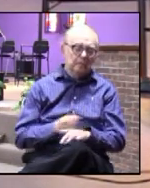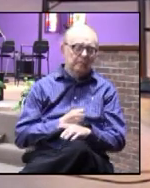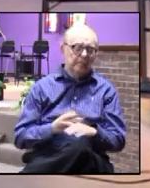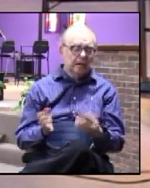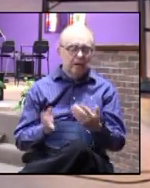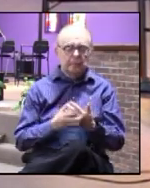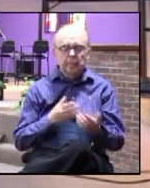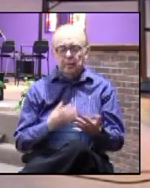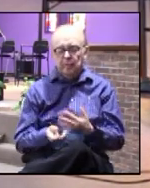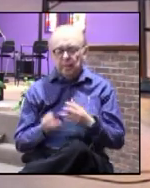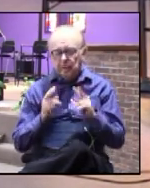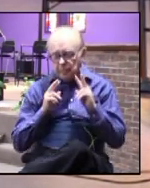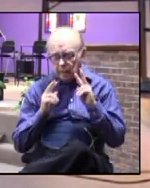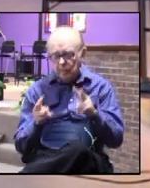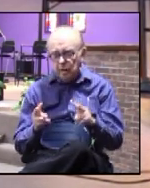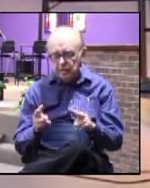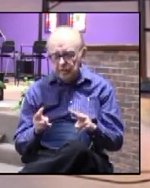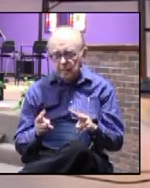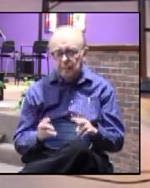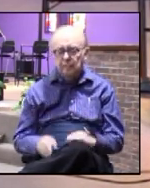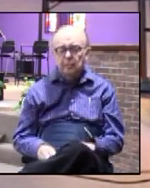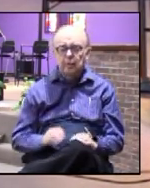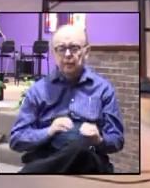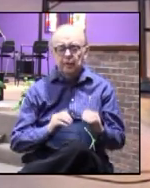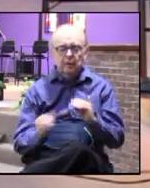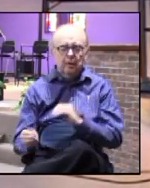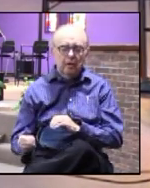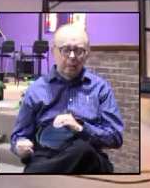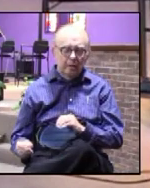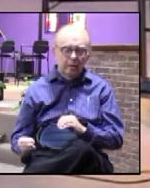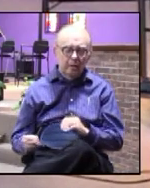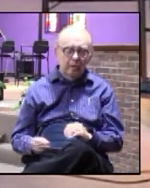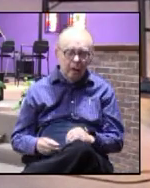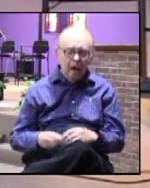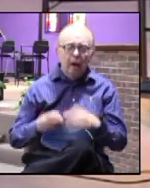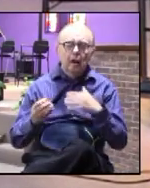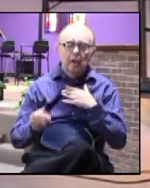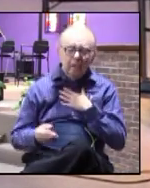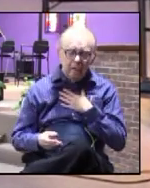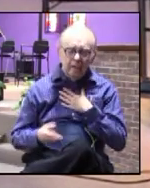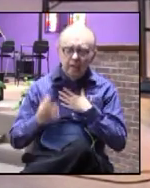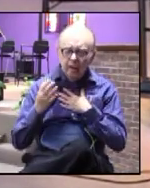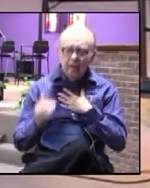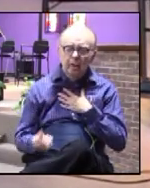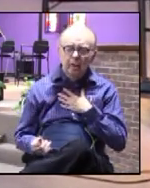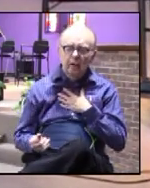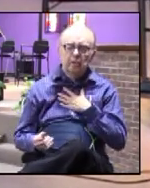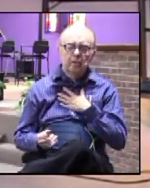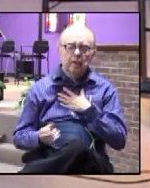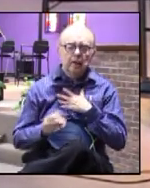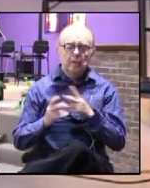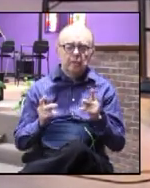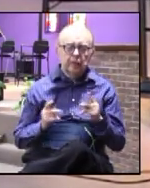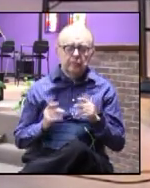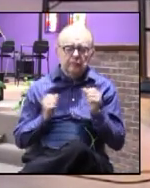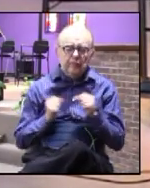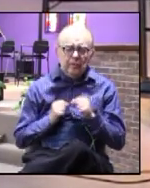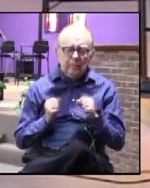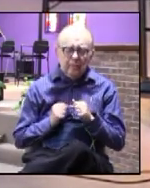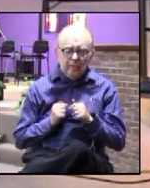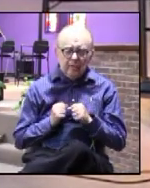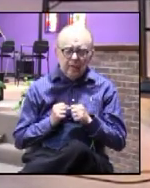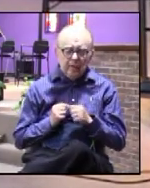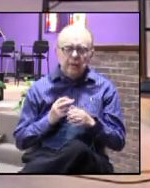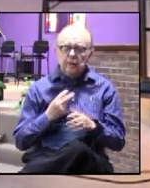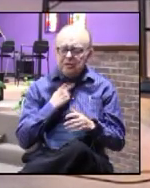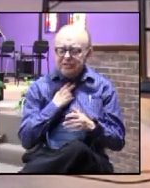as everybody watched them. And they were gasping because the place was frozen and they were trapped